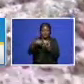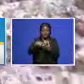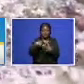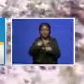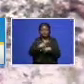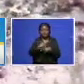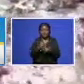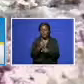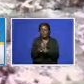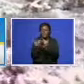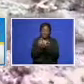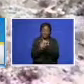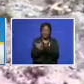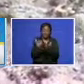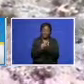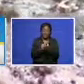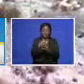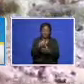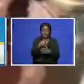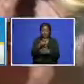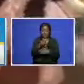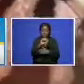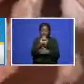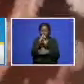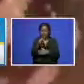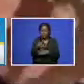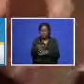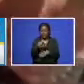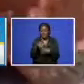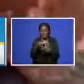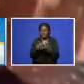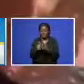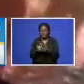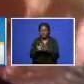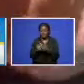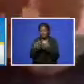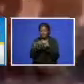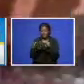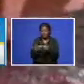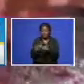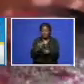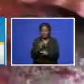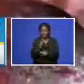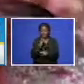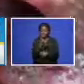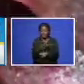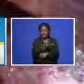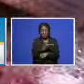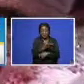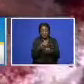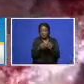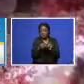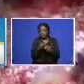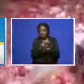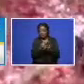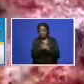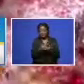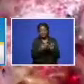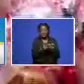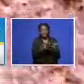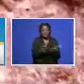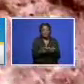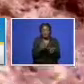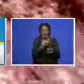and thousands of grouper in these aggregates are no longer a reality in a number of those key locations.